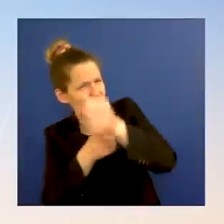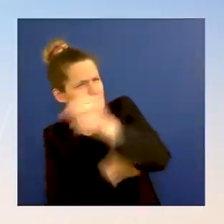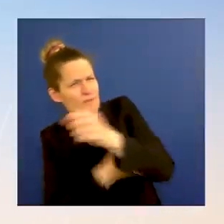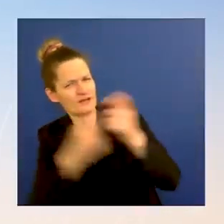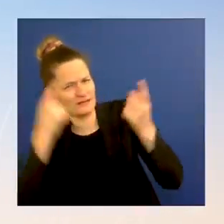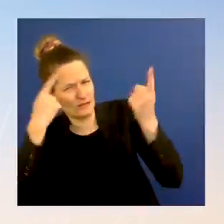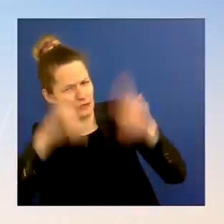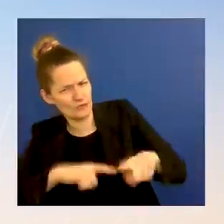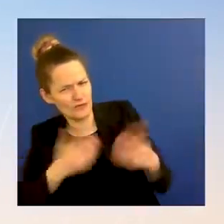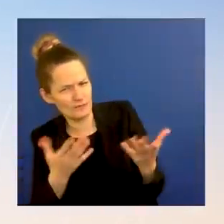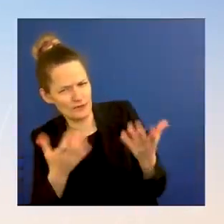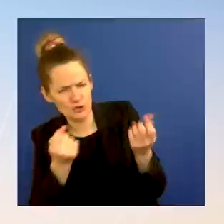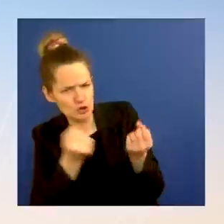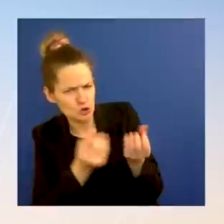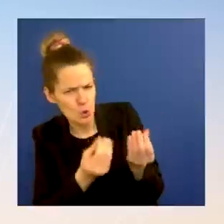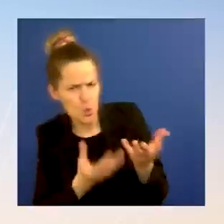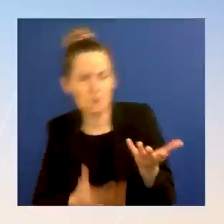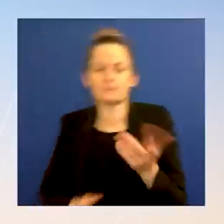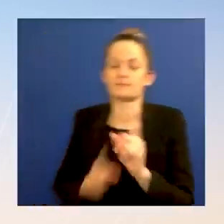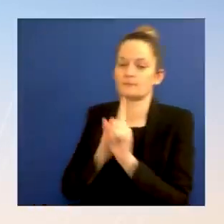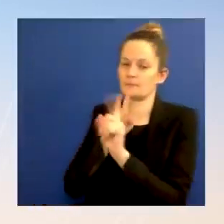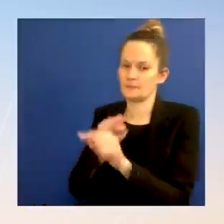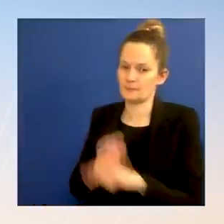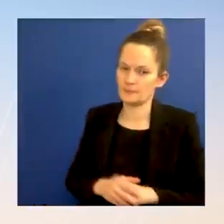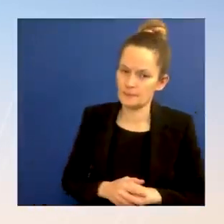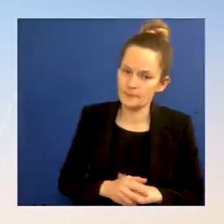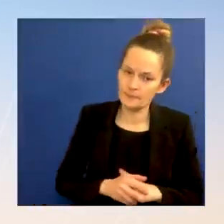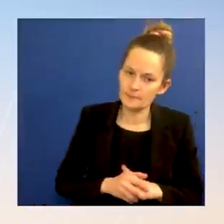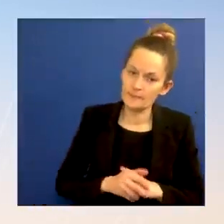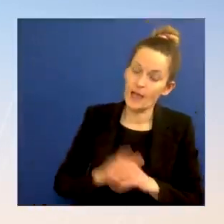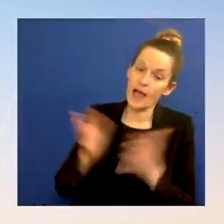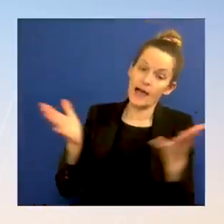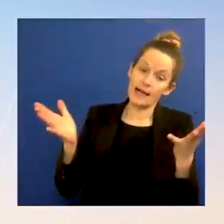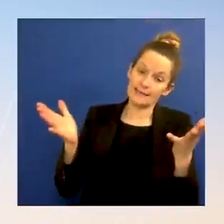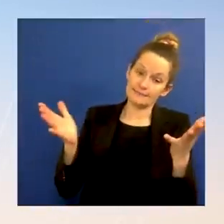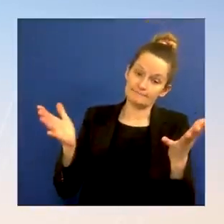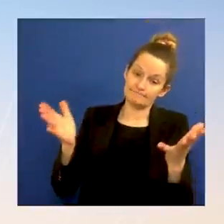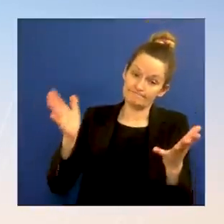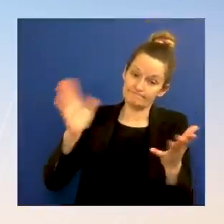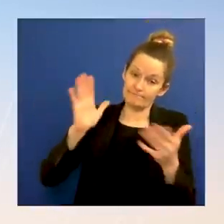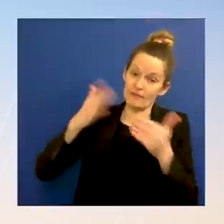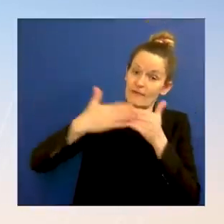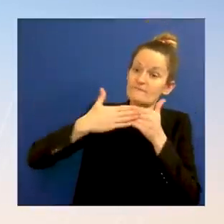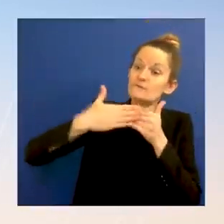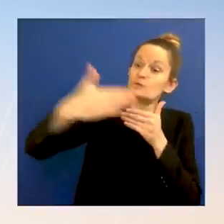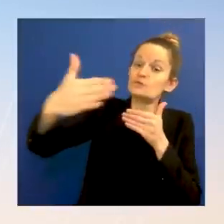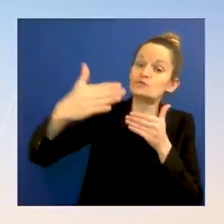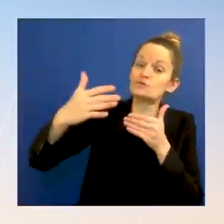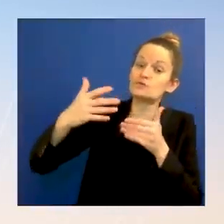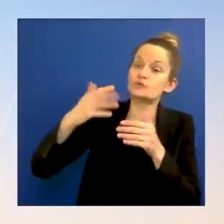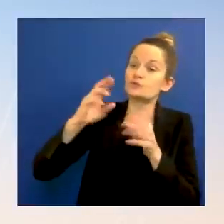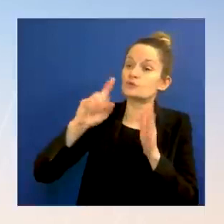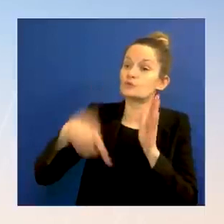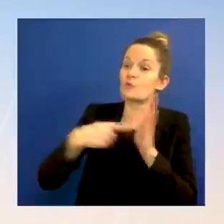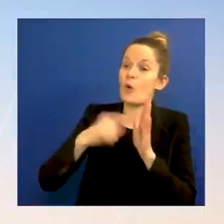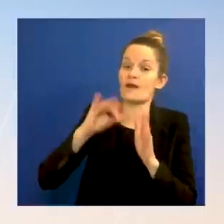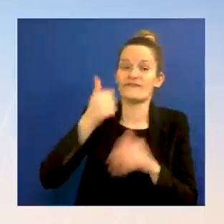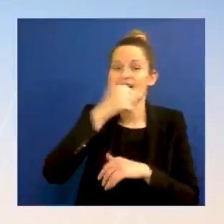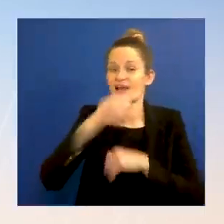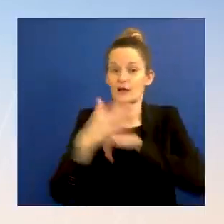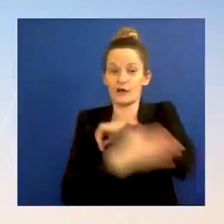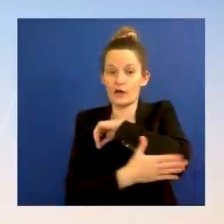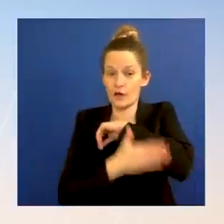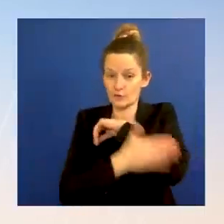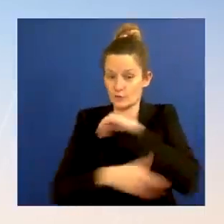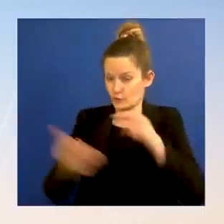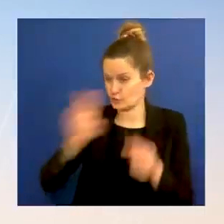the future role of any country in an organization would be up to the member countries of that organization. We are one,